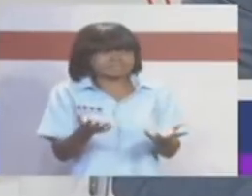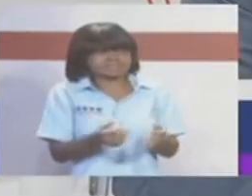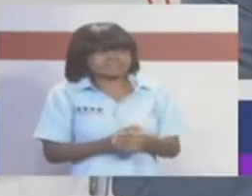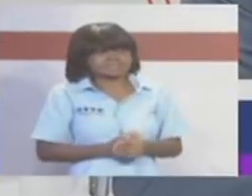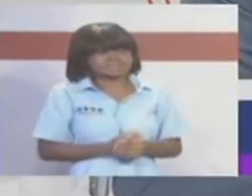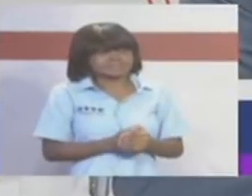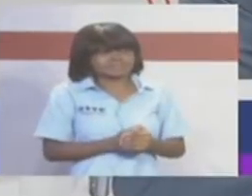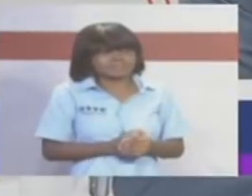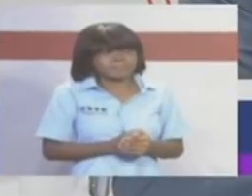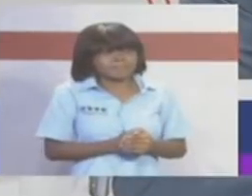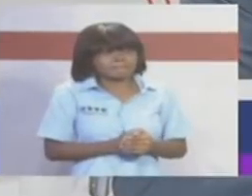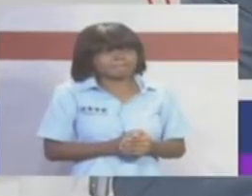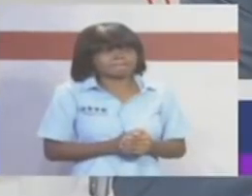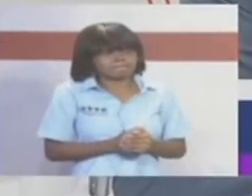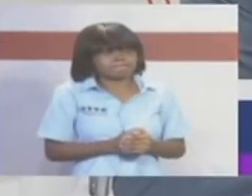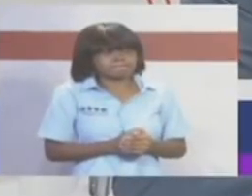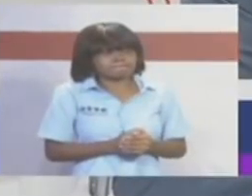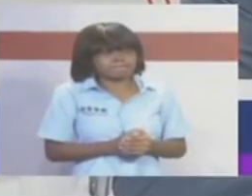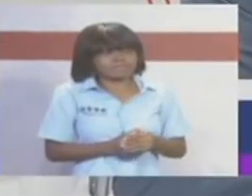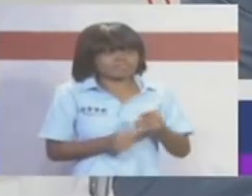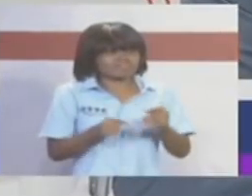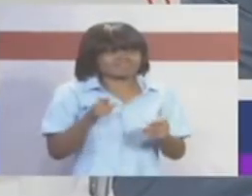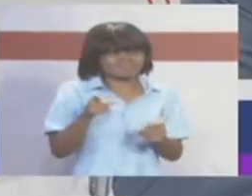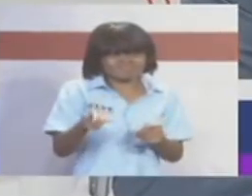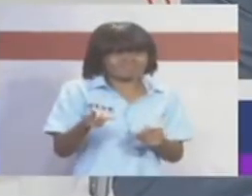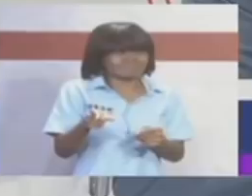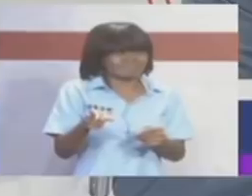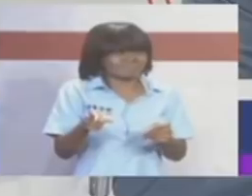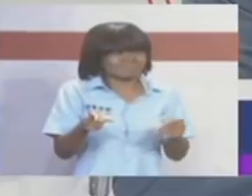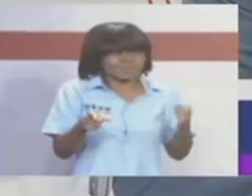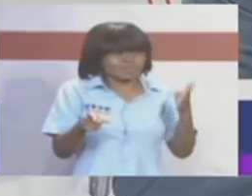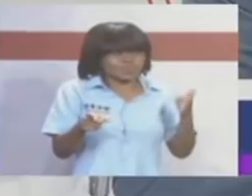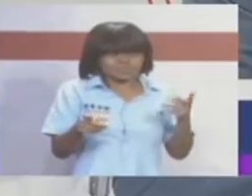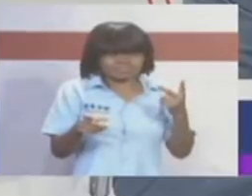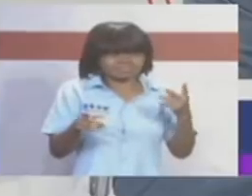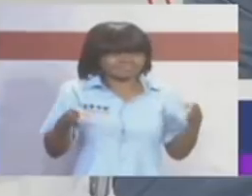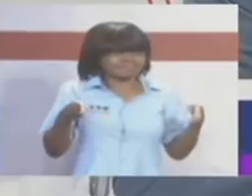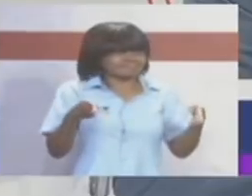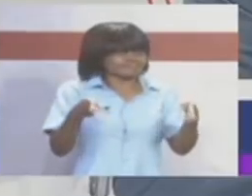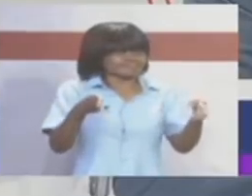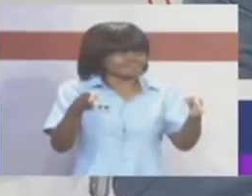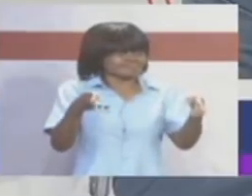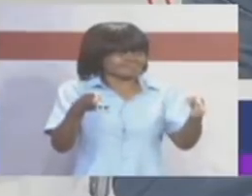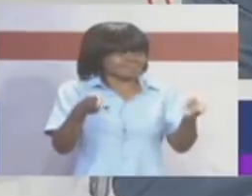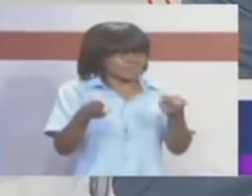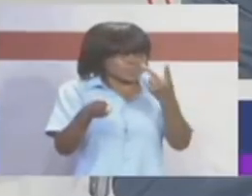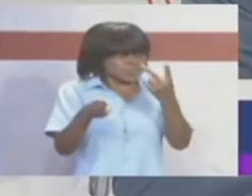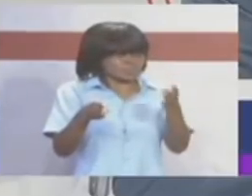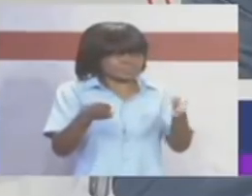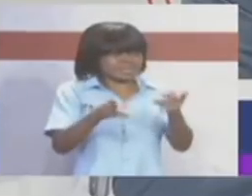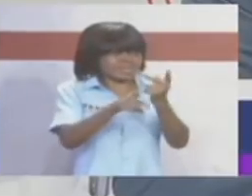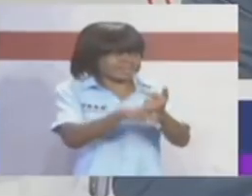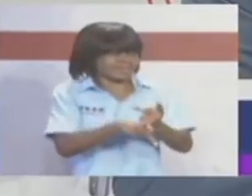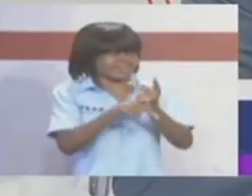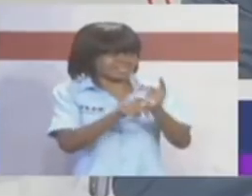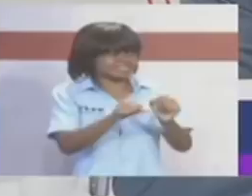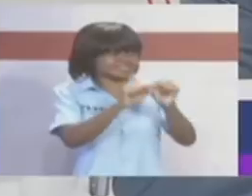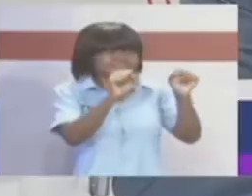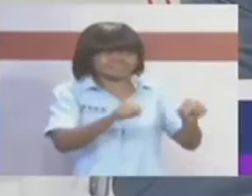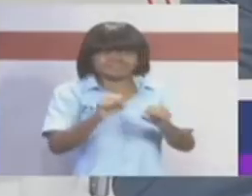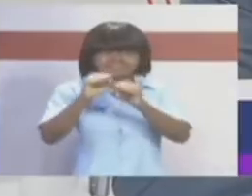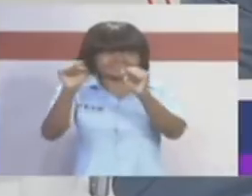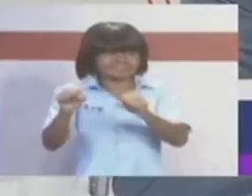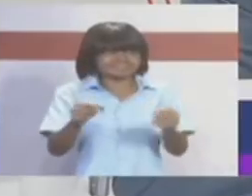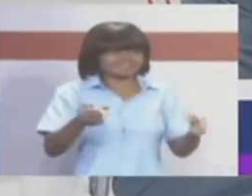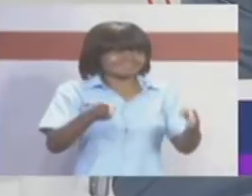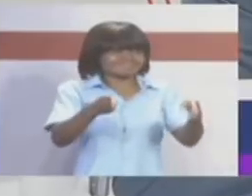that the parallel healthcare system is really attempting, with all of the ramp-ups, with all of the expansions that we've been doing, we've